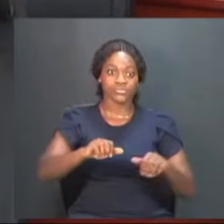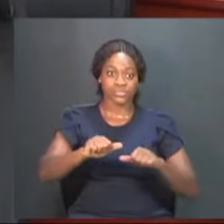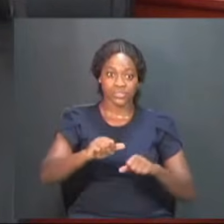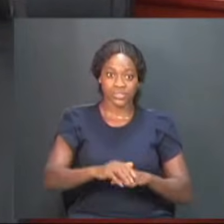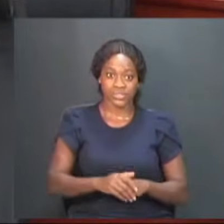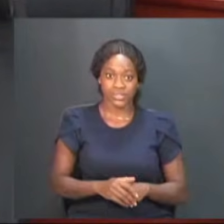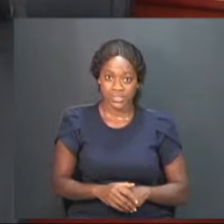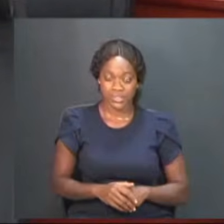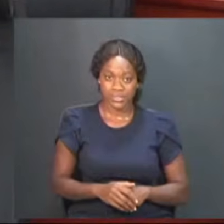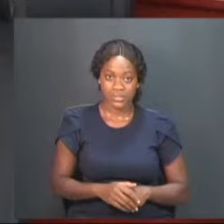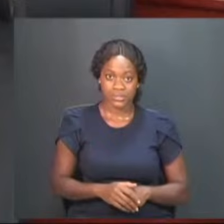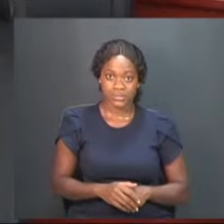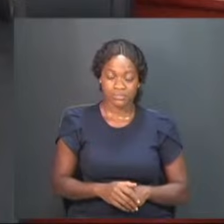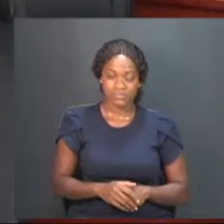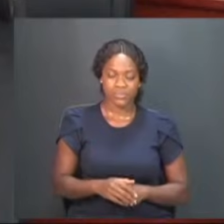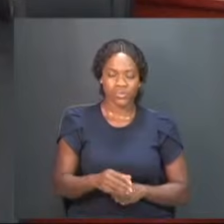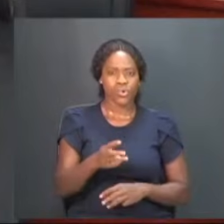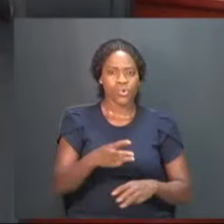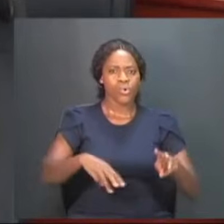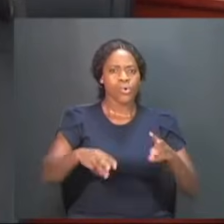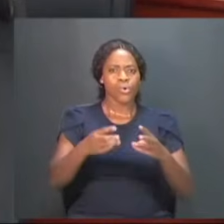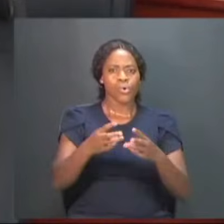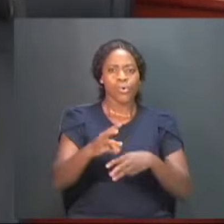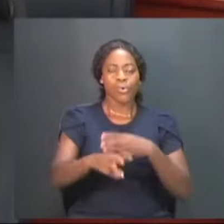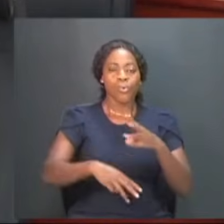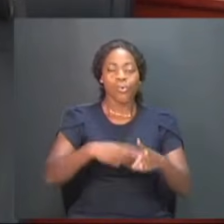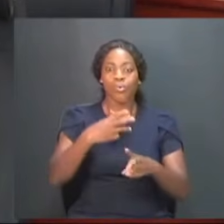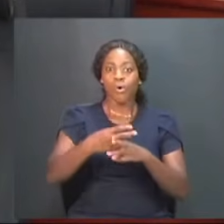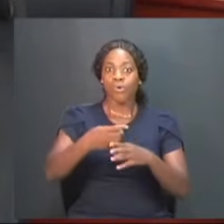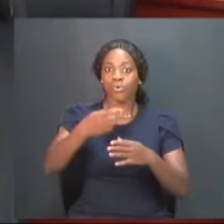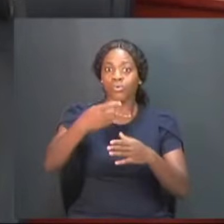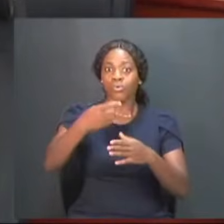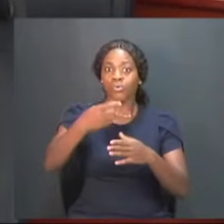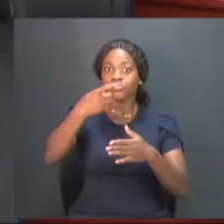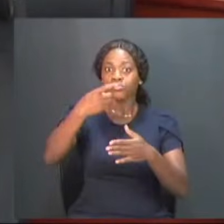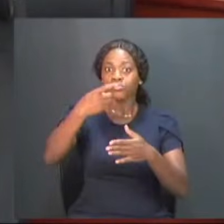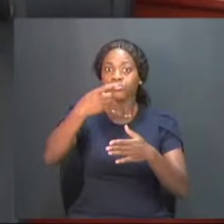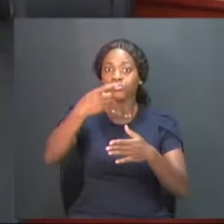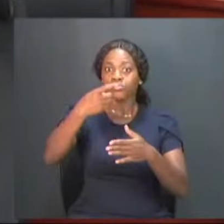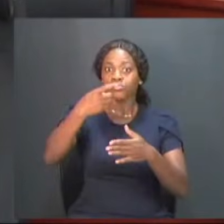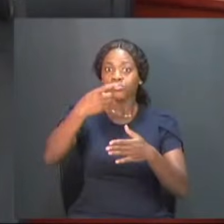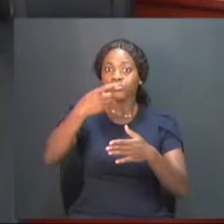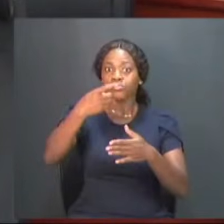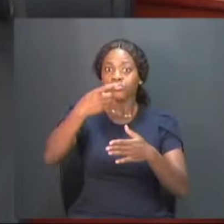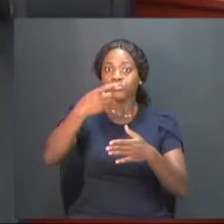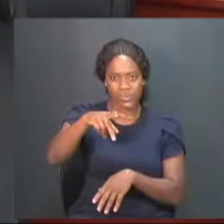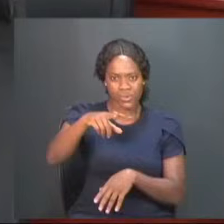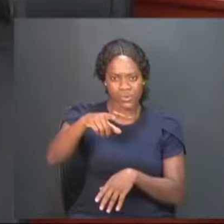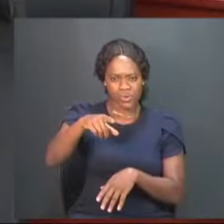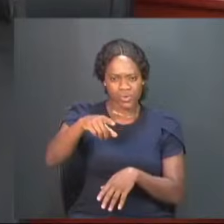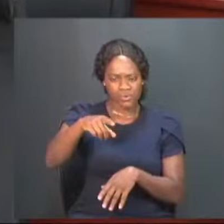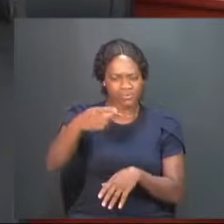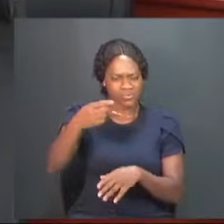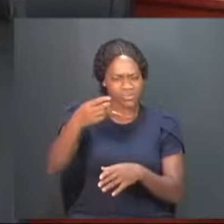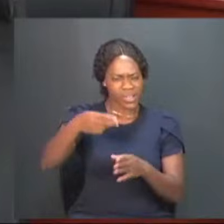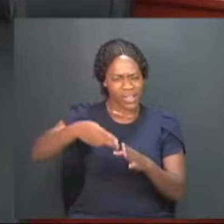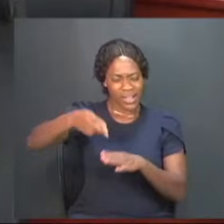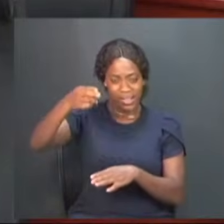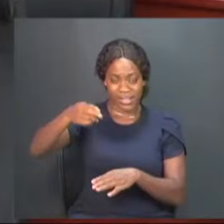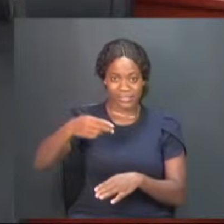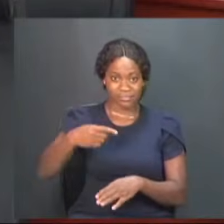world price for lithium was very high, and therefore we